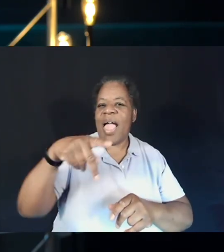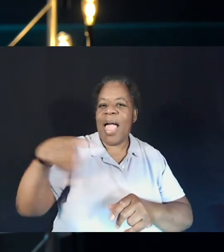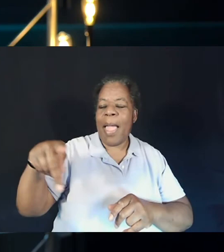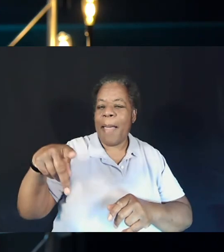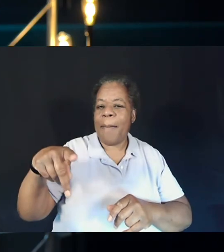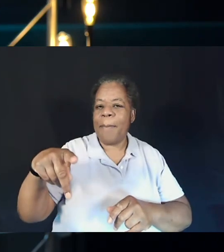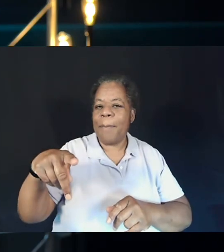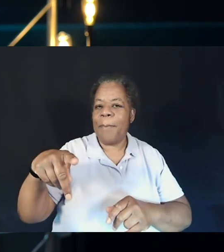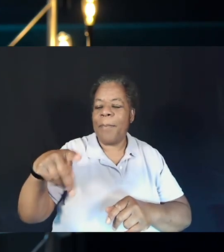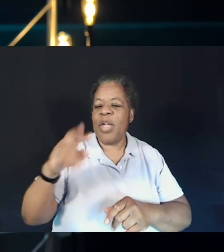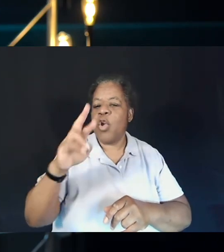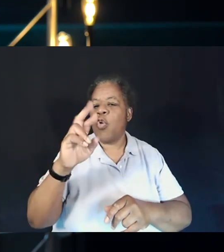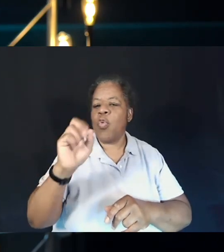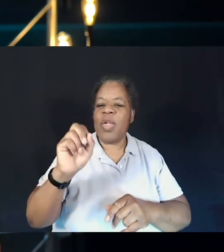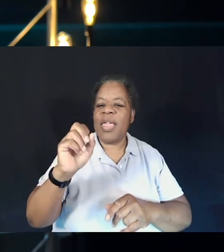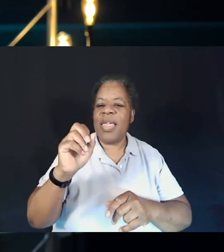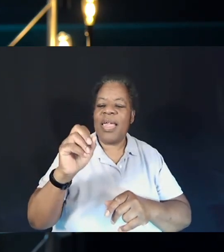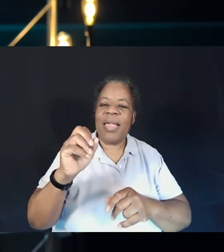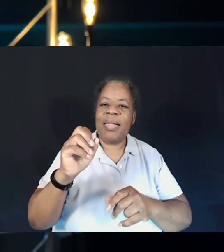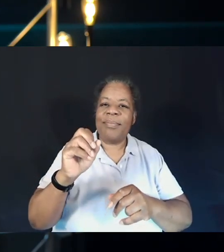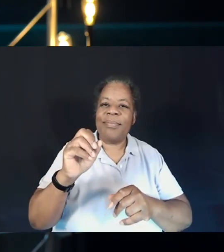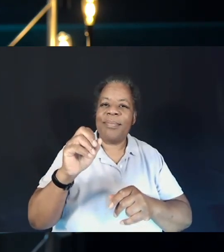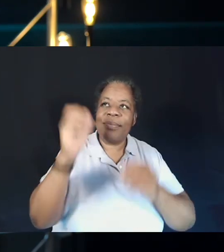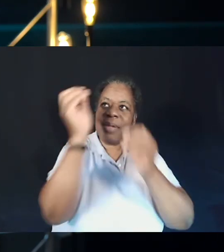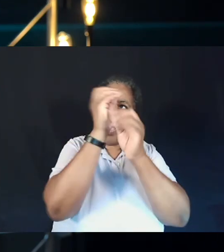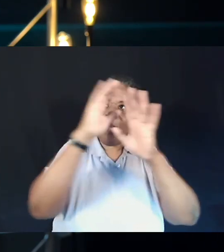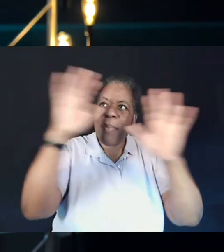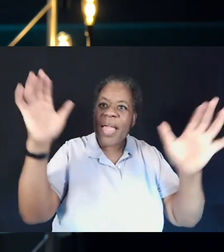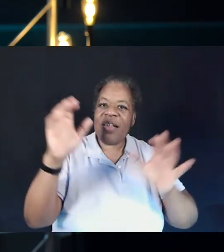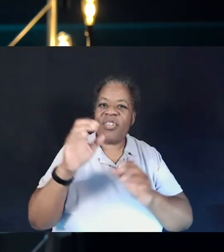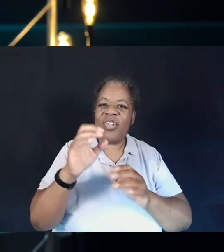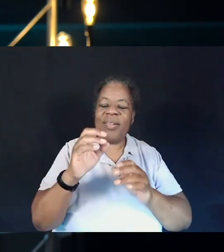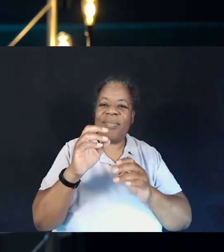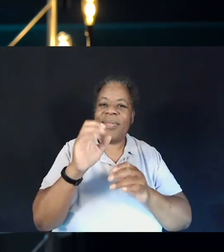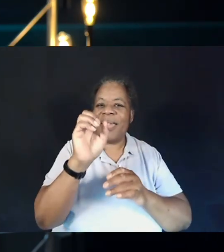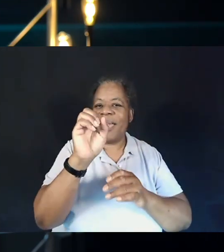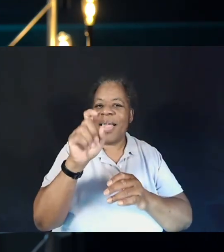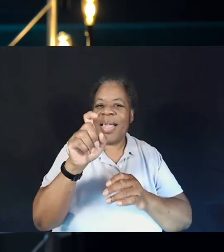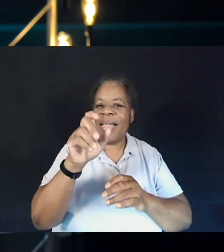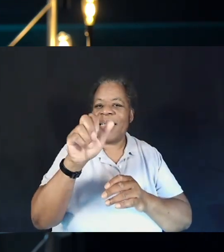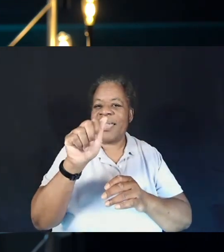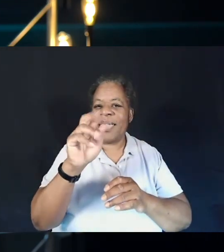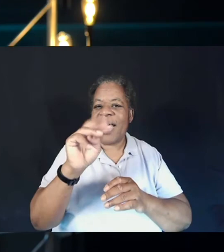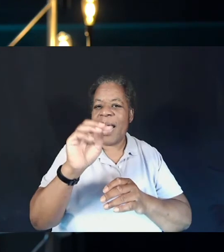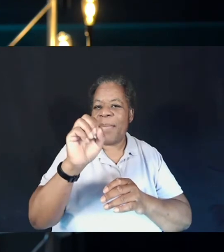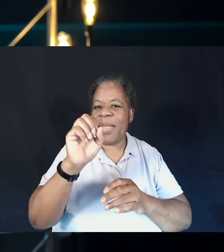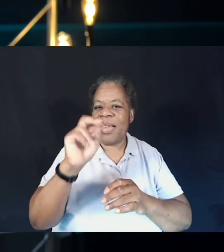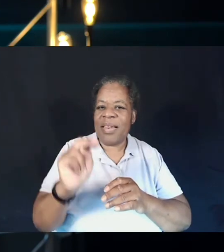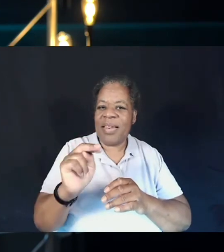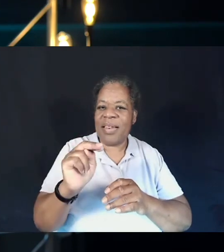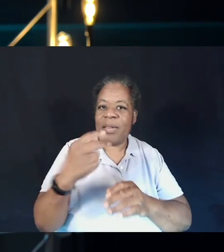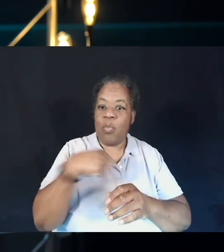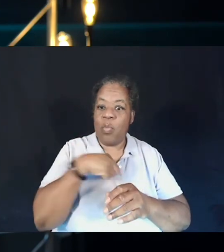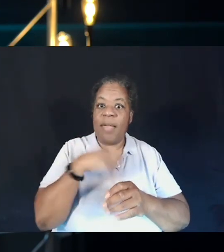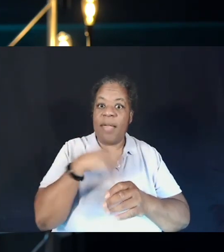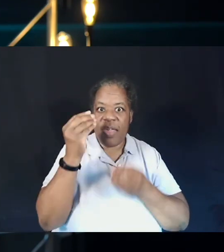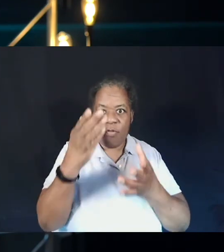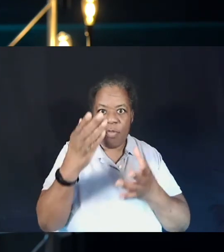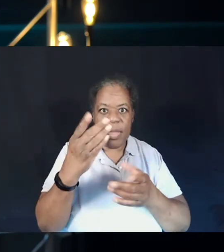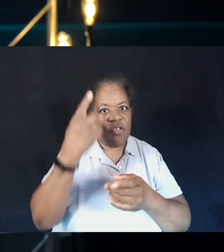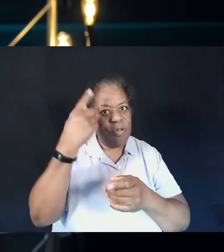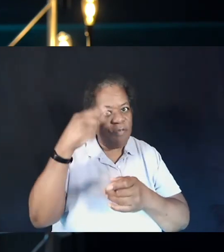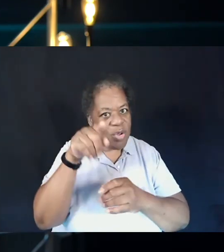the App Store or the Google Play Store, but you can also just go straight to our app and we've got the information there for you on the one we just walked